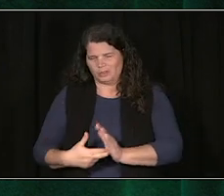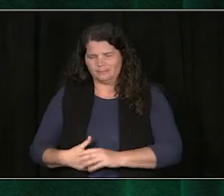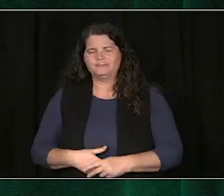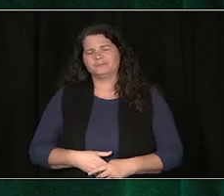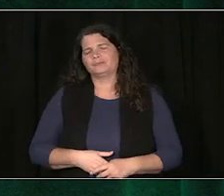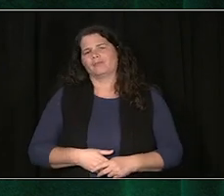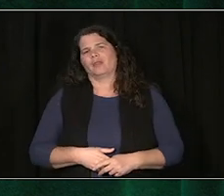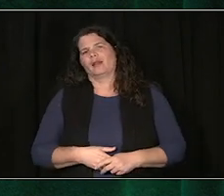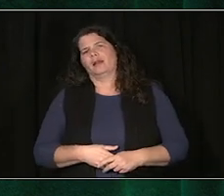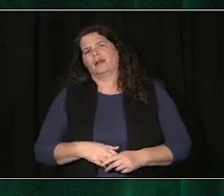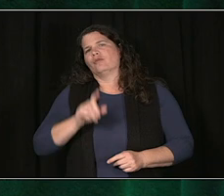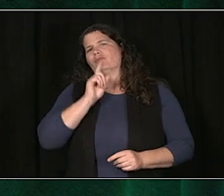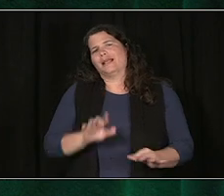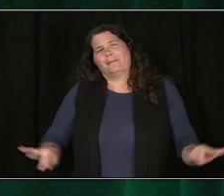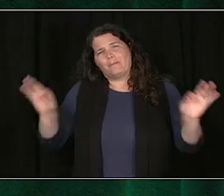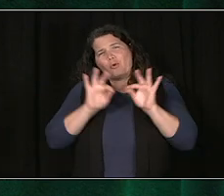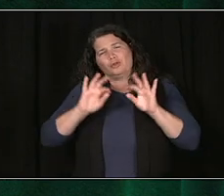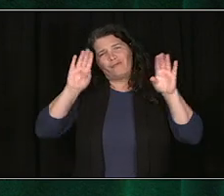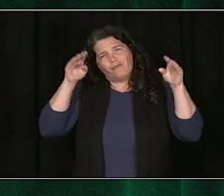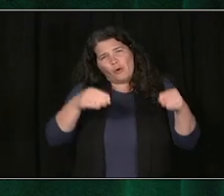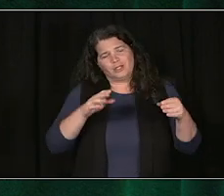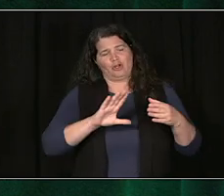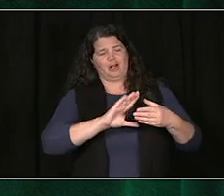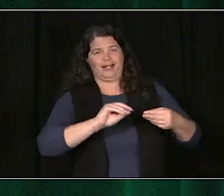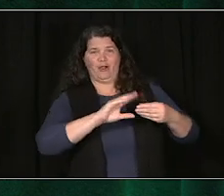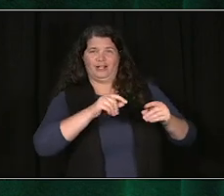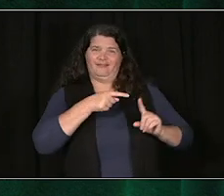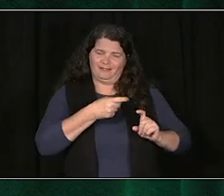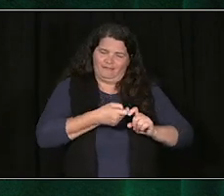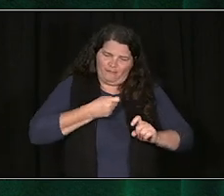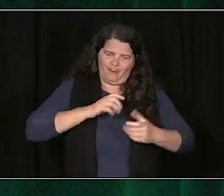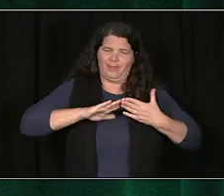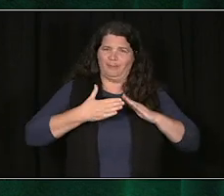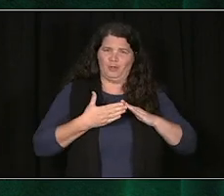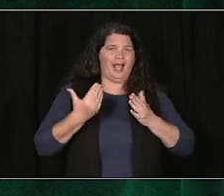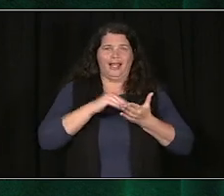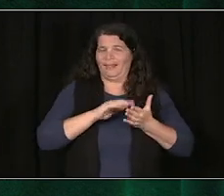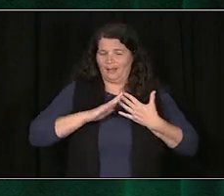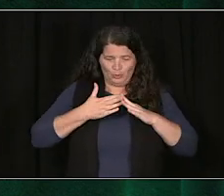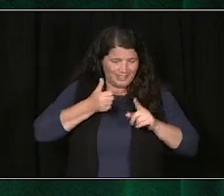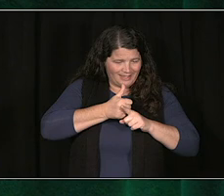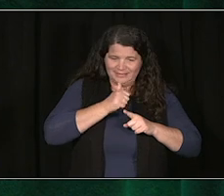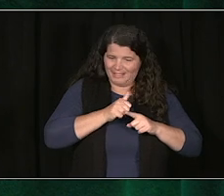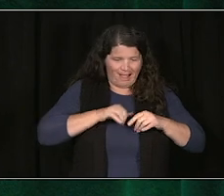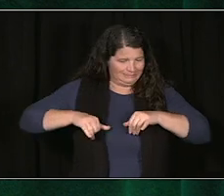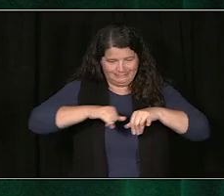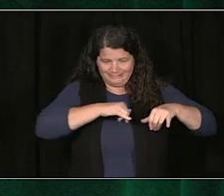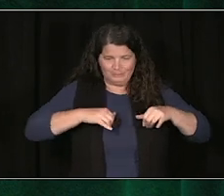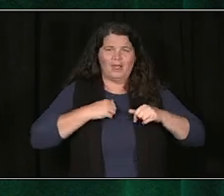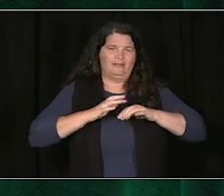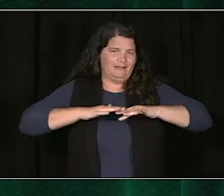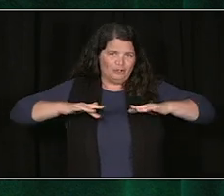we focus on the narratives of this community, which again is not a monolith. So you have so much diversity within the Asian